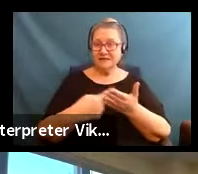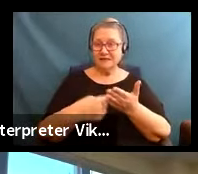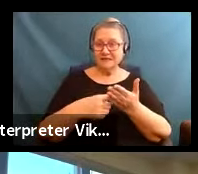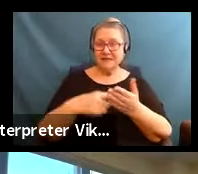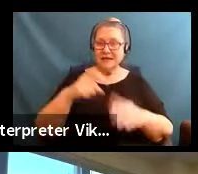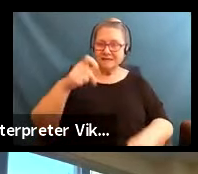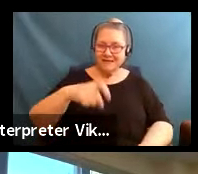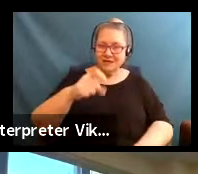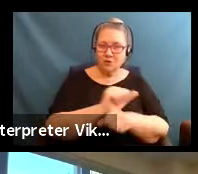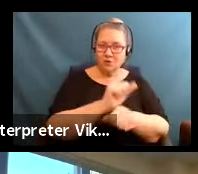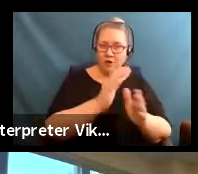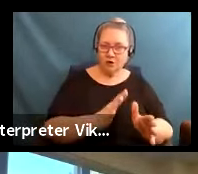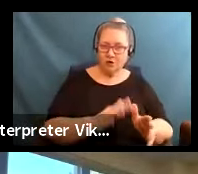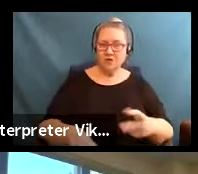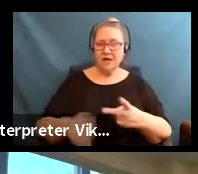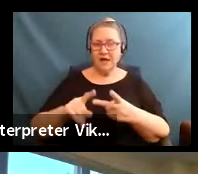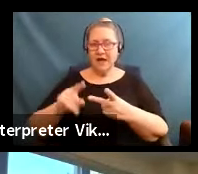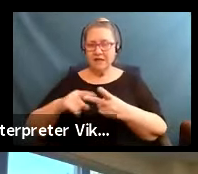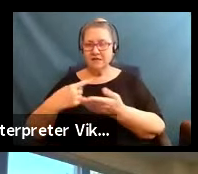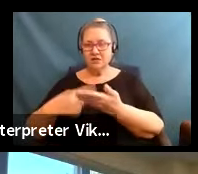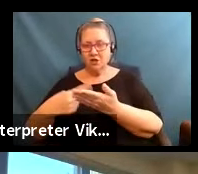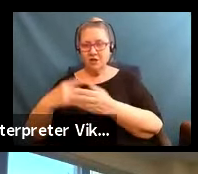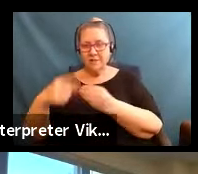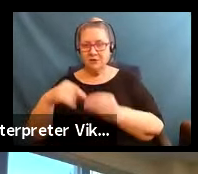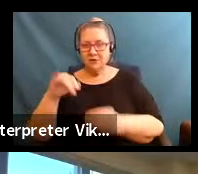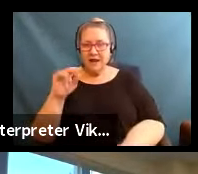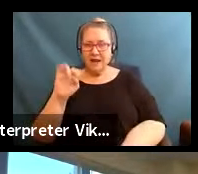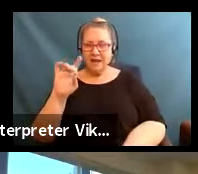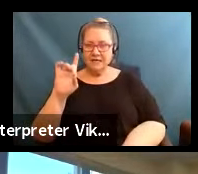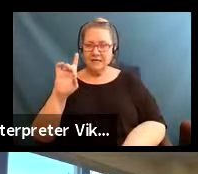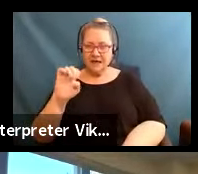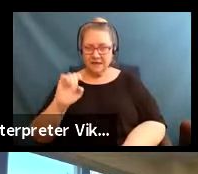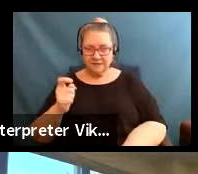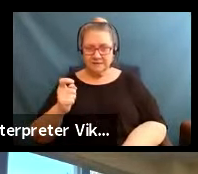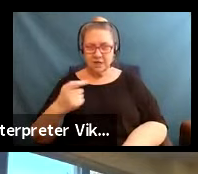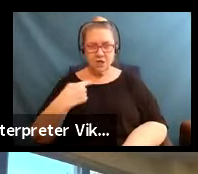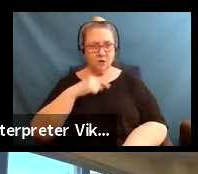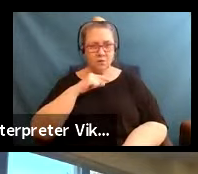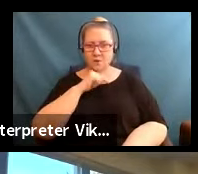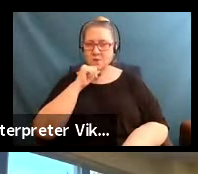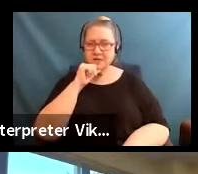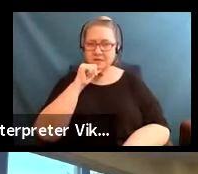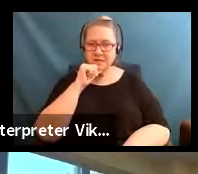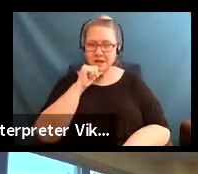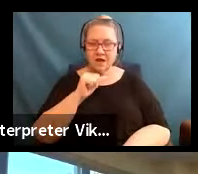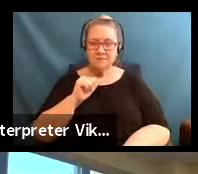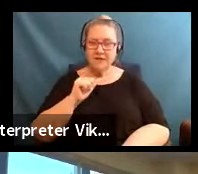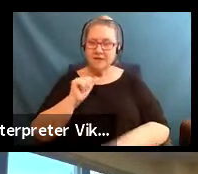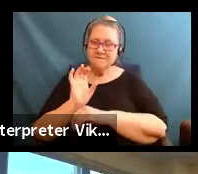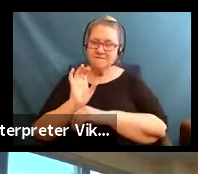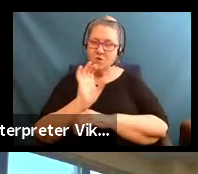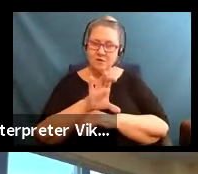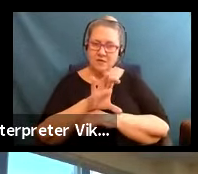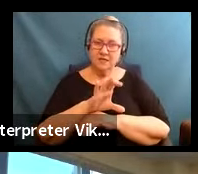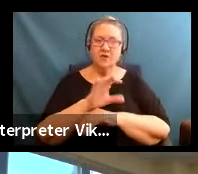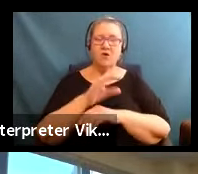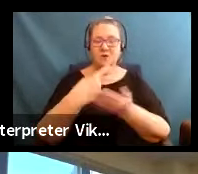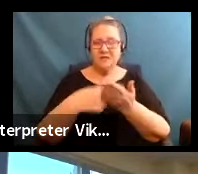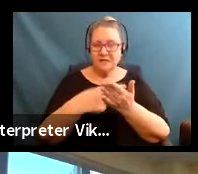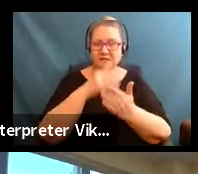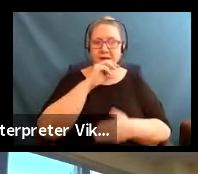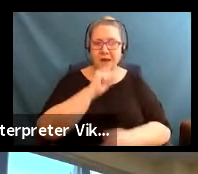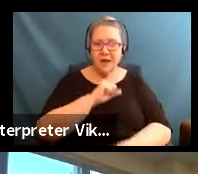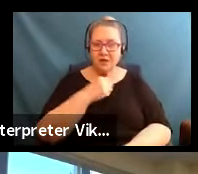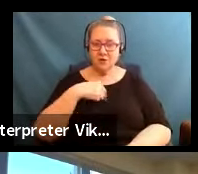workers, and B, talking about that index, we would not necessarily be pushing age. We would be looking at the reality